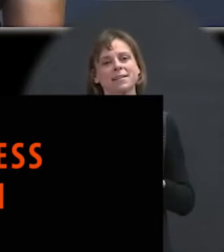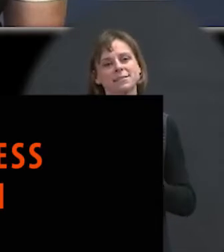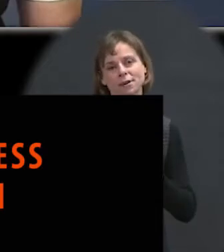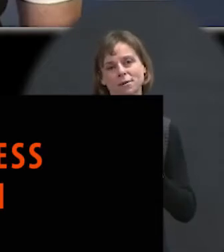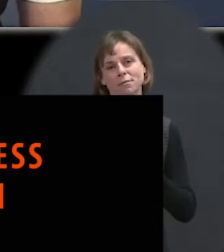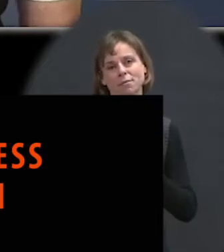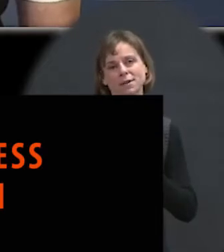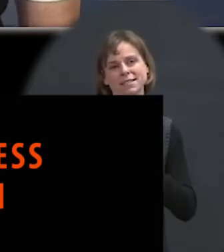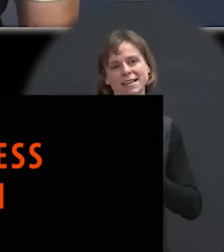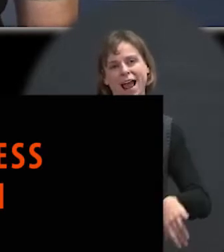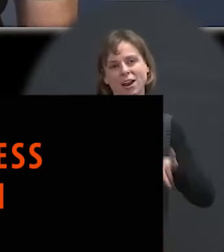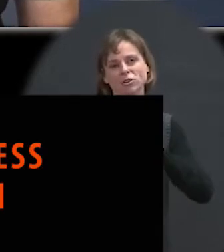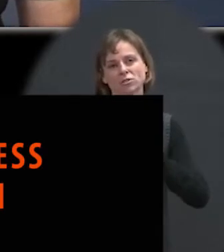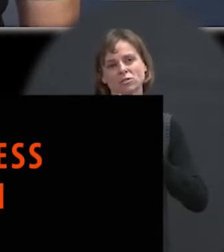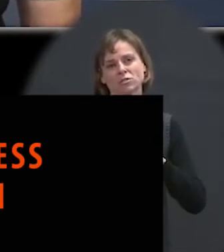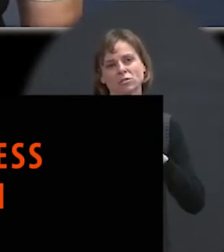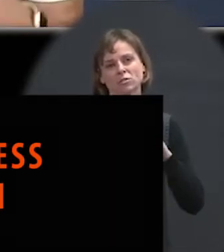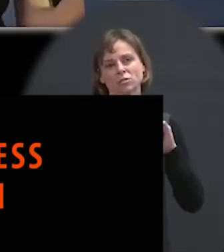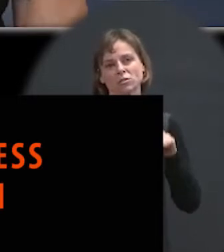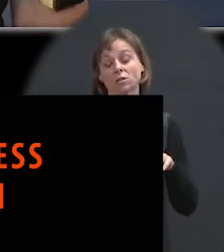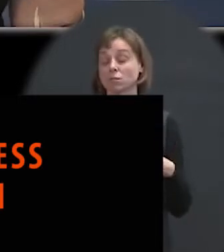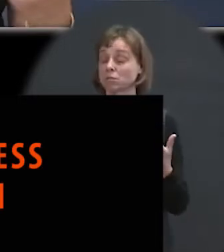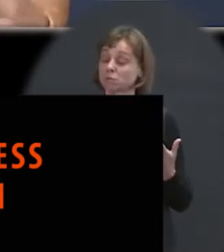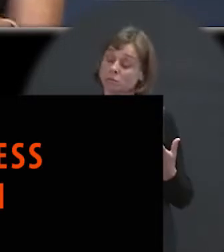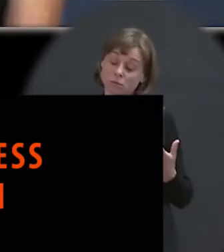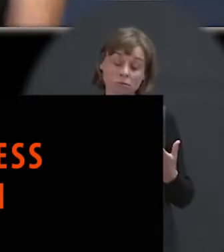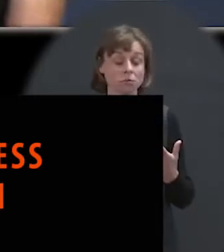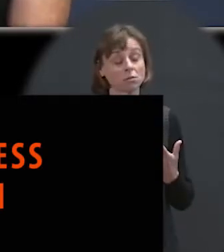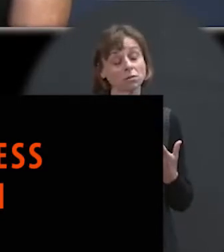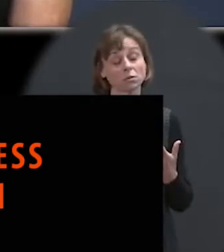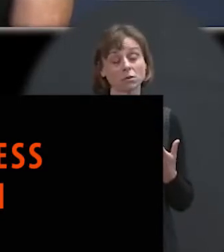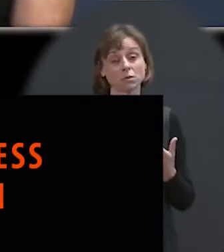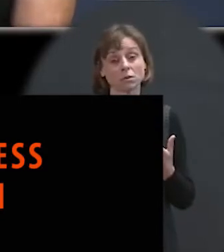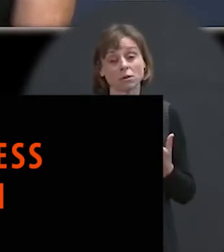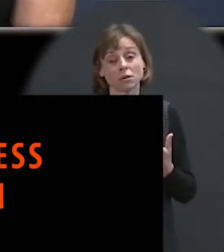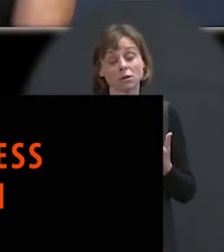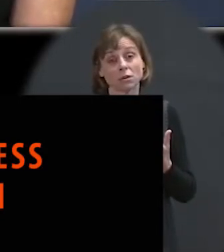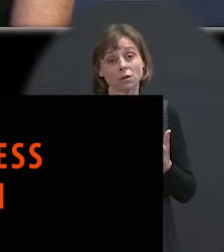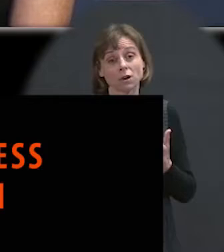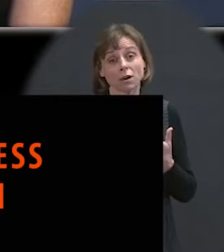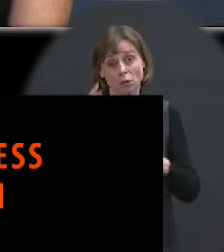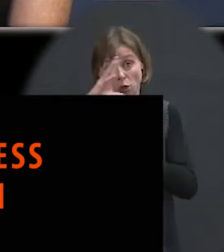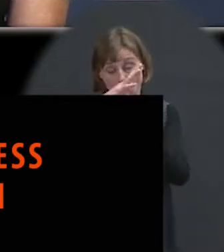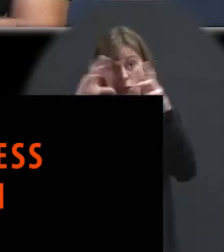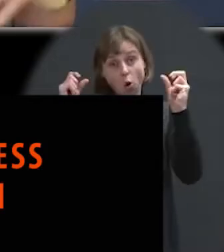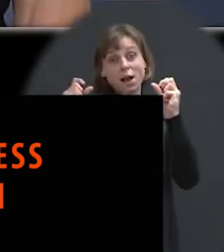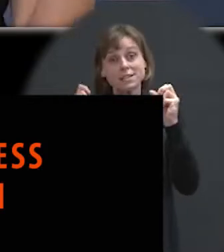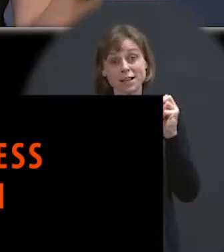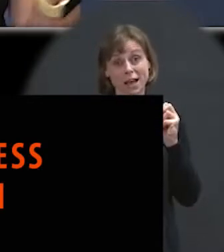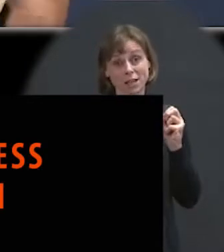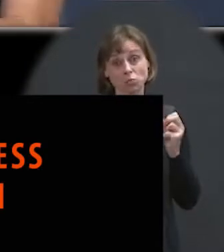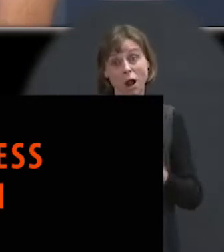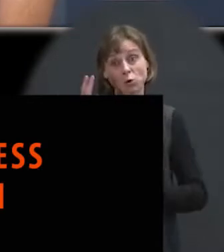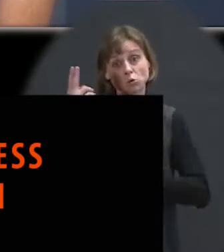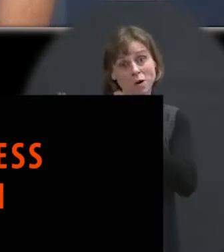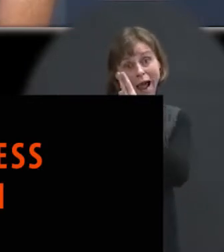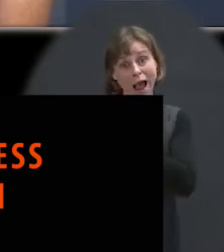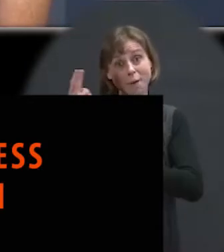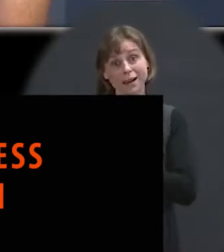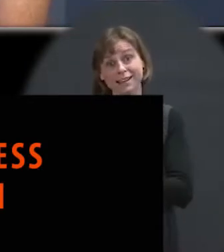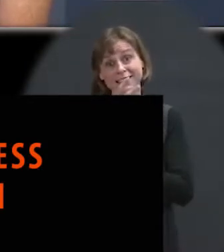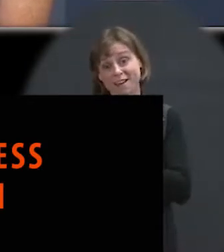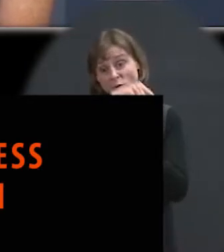proud to nominate a historic set of nominees who not only were, many of them were barrier